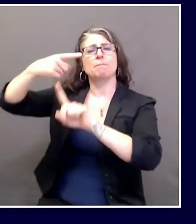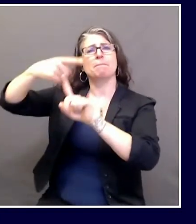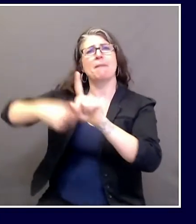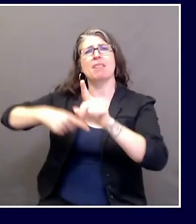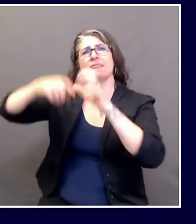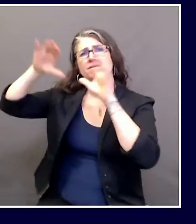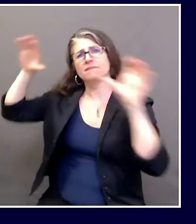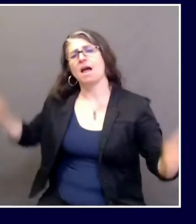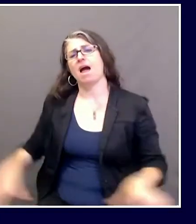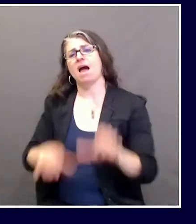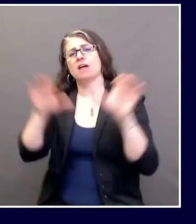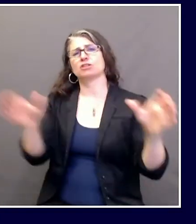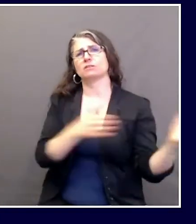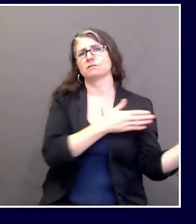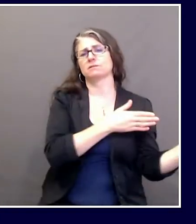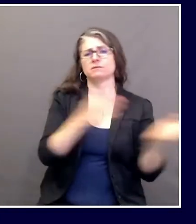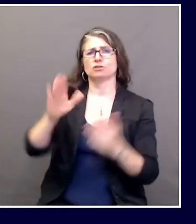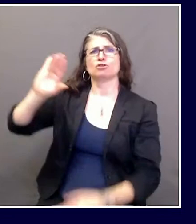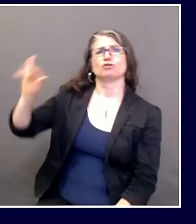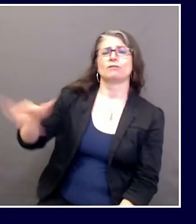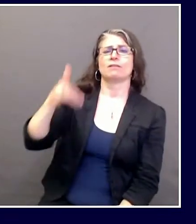particular promise in Maine?